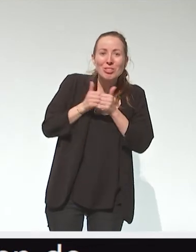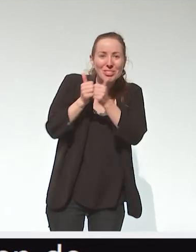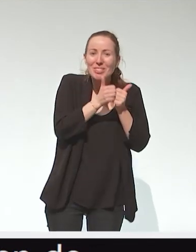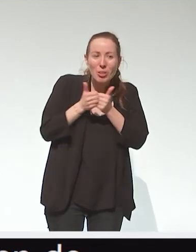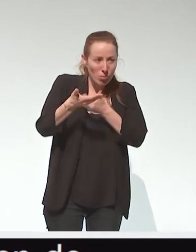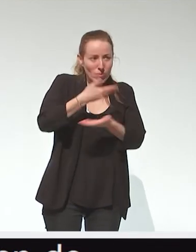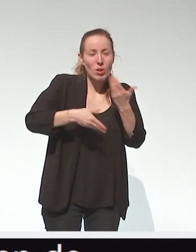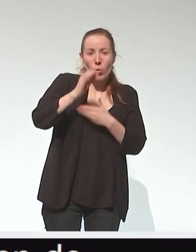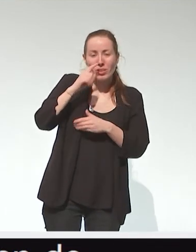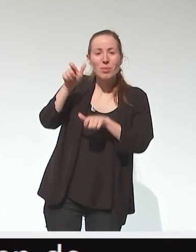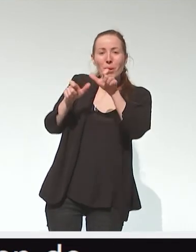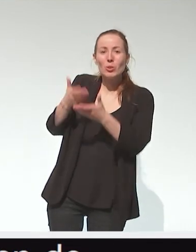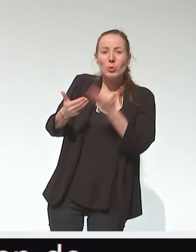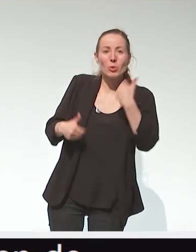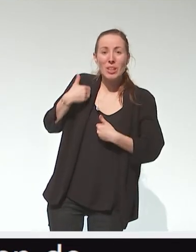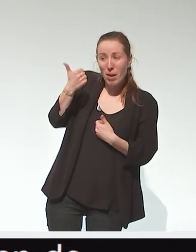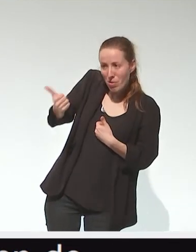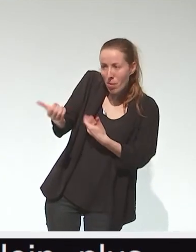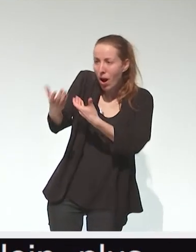said over lunch, it is possible